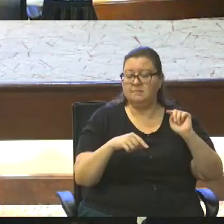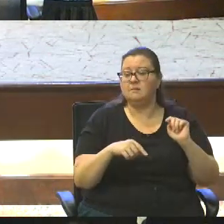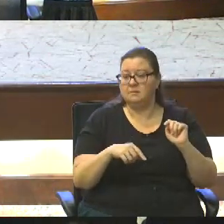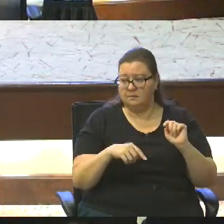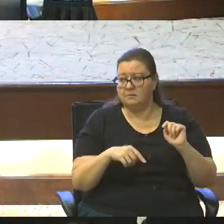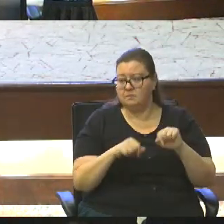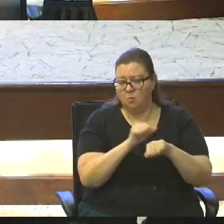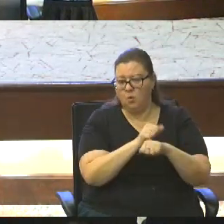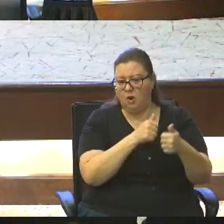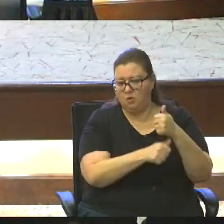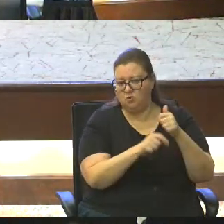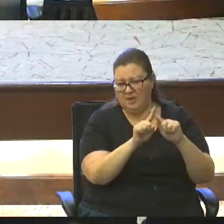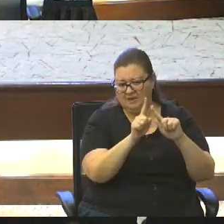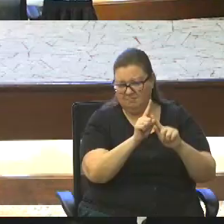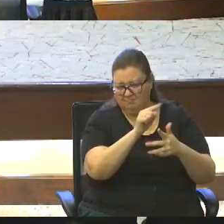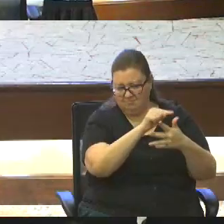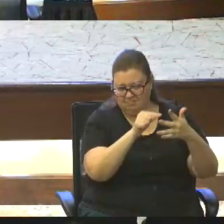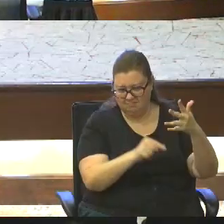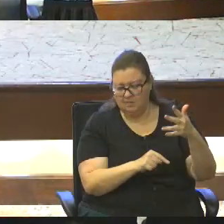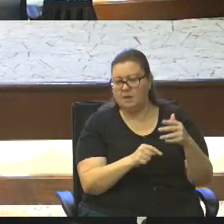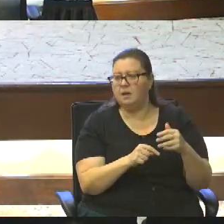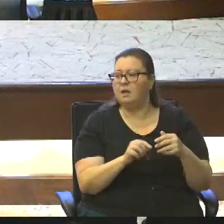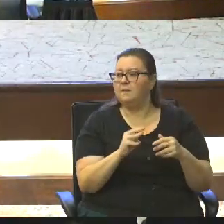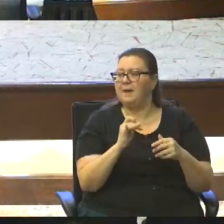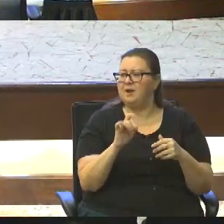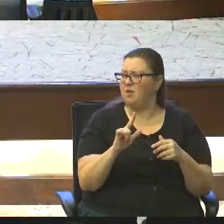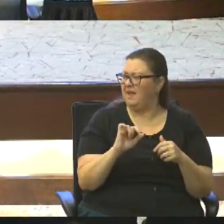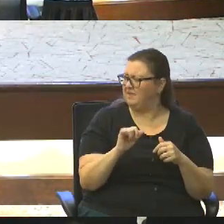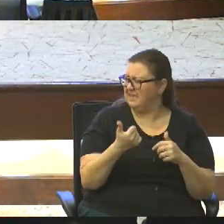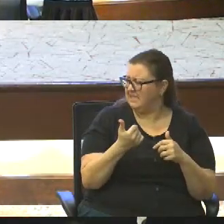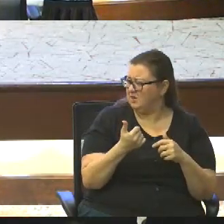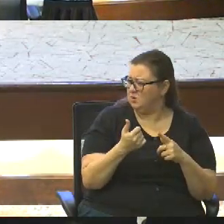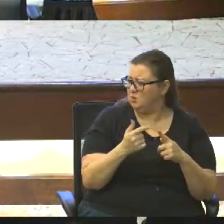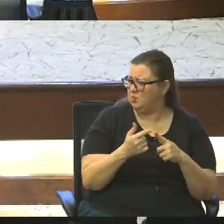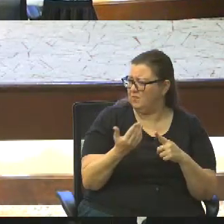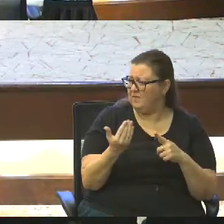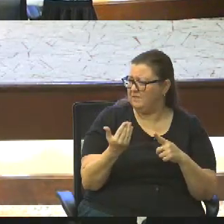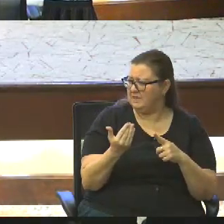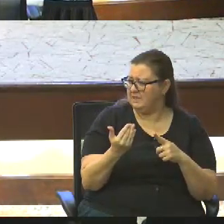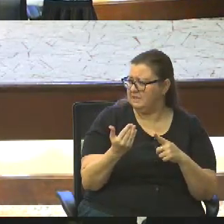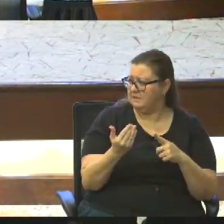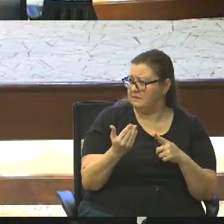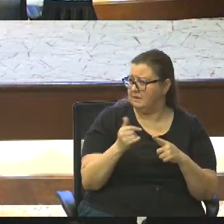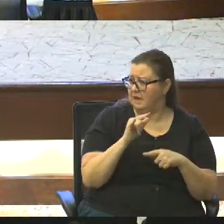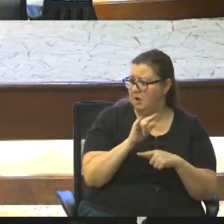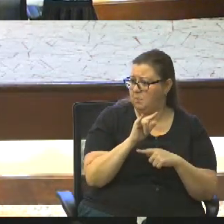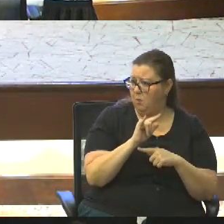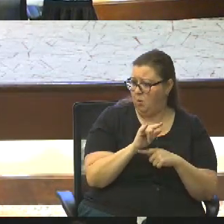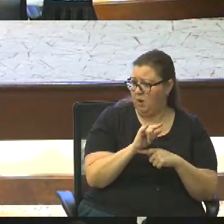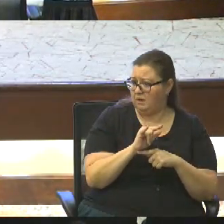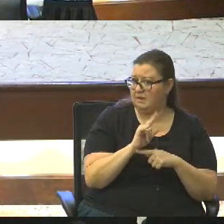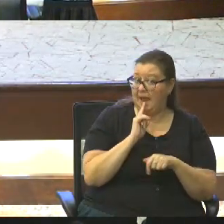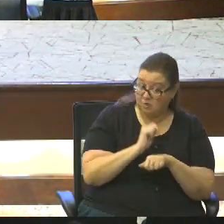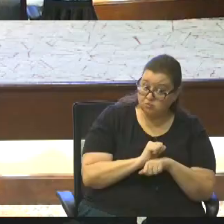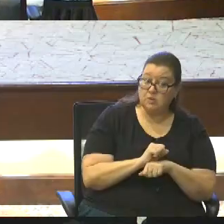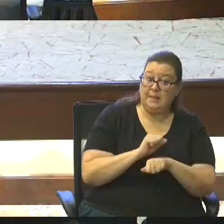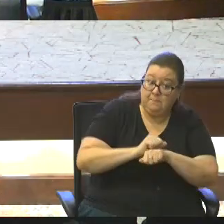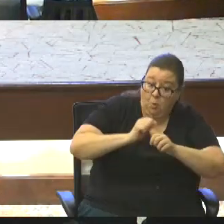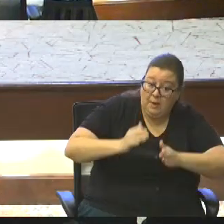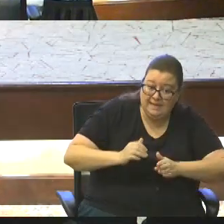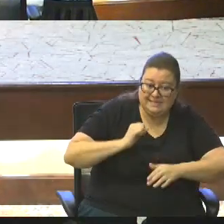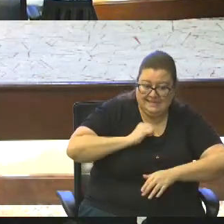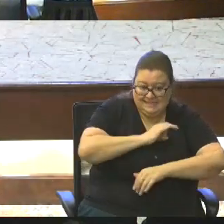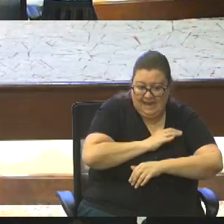are, I mean, I forget, Michael will know how many, between 10 and 15 airport employees, is that Yeah, our team?